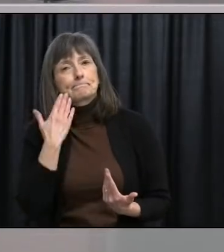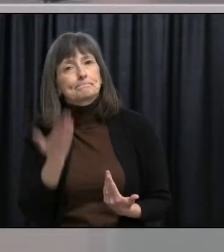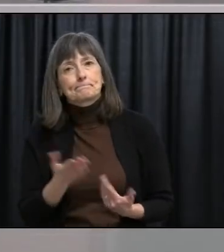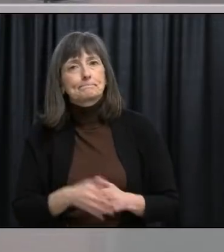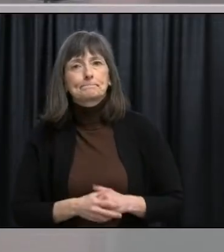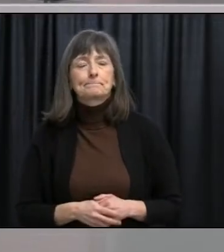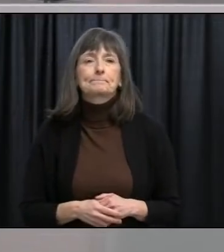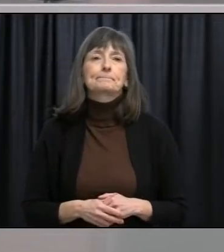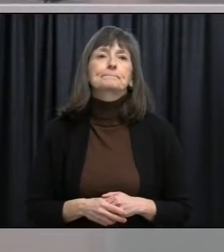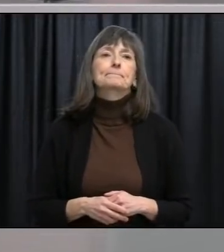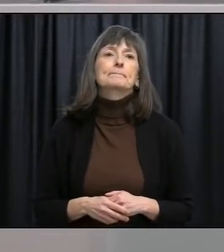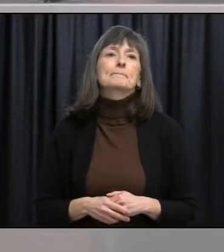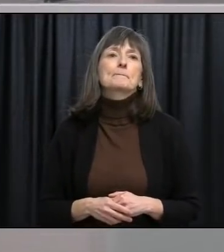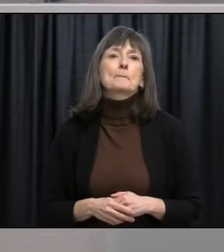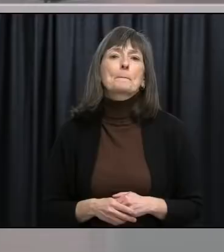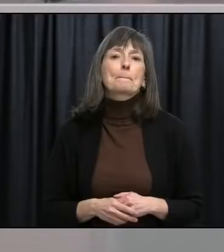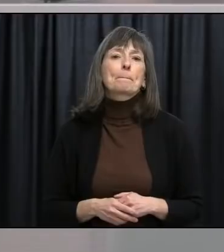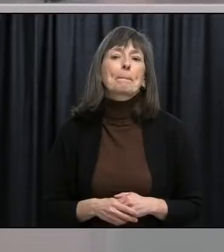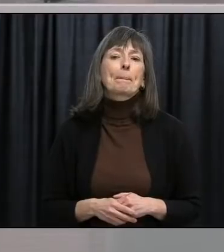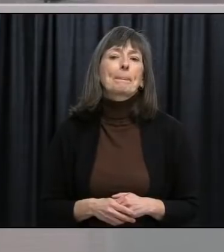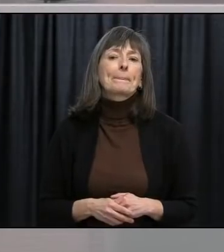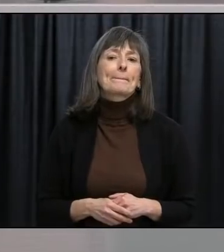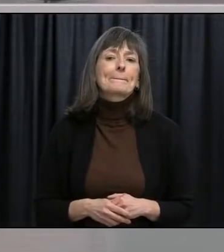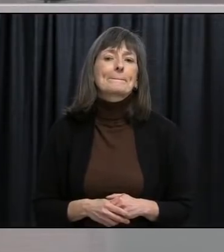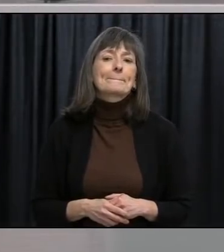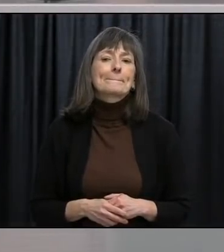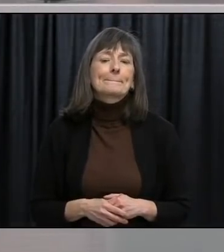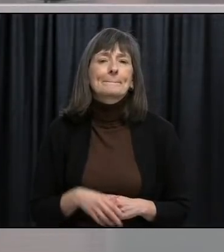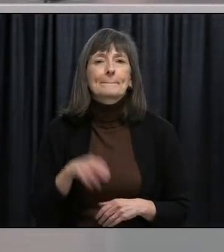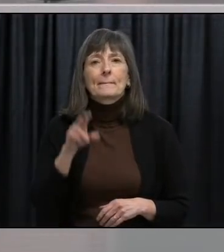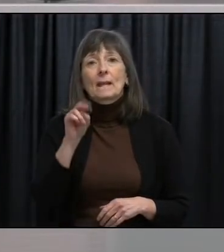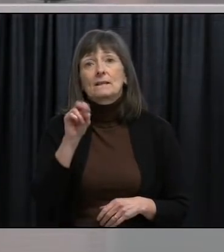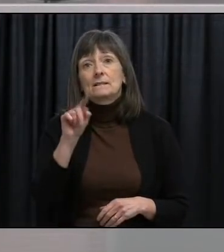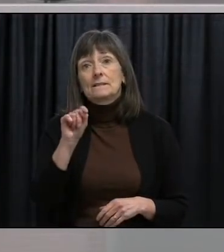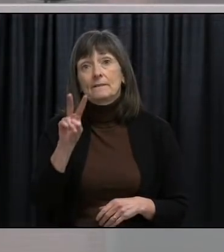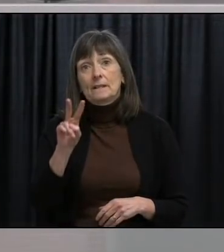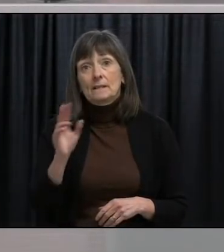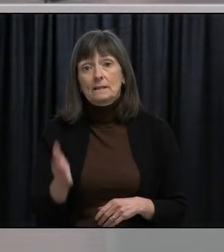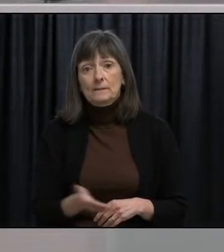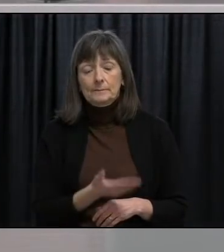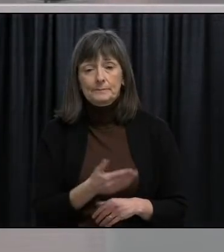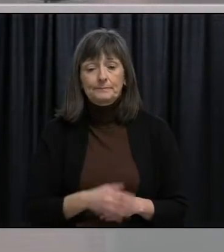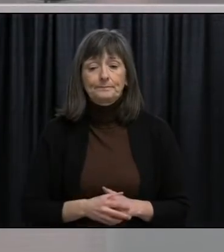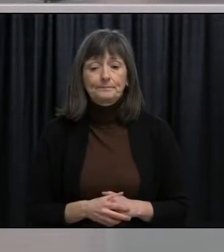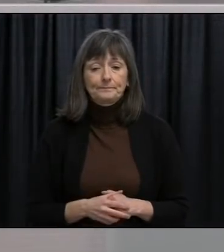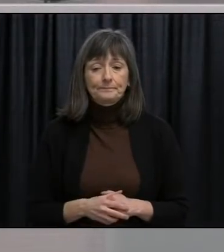Thank you. Our next questions are from Kellyanne Roberts with NTV. Please go ahead.